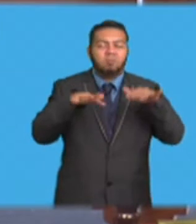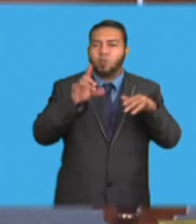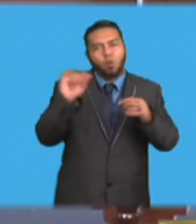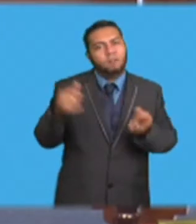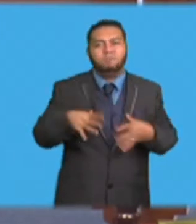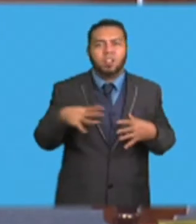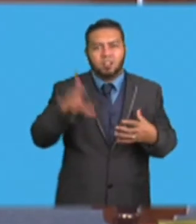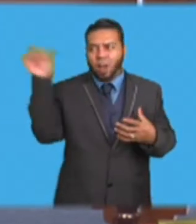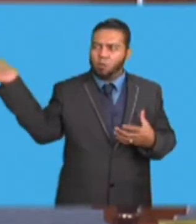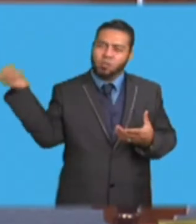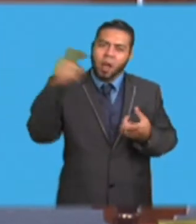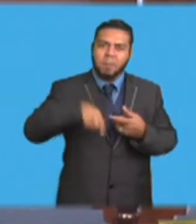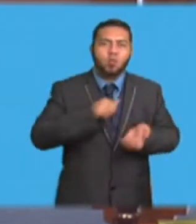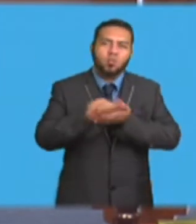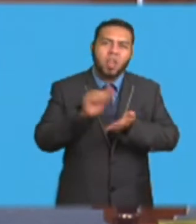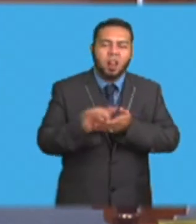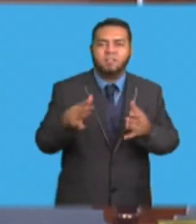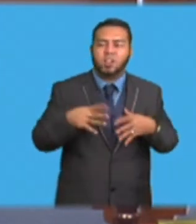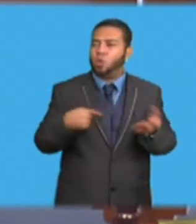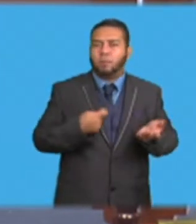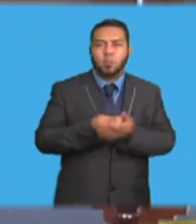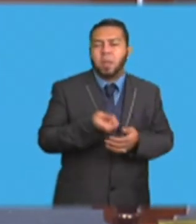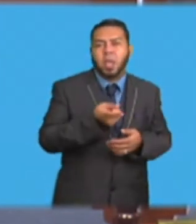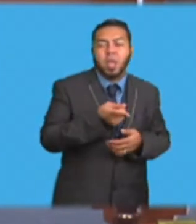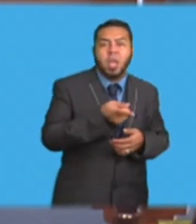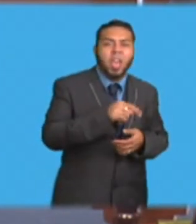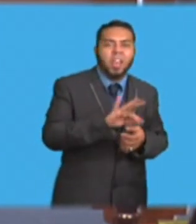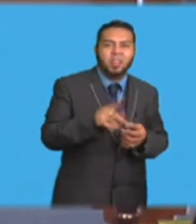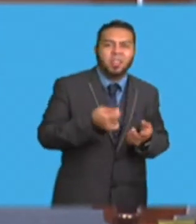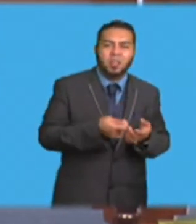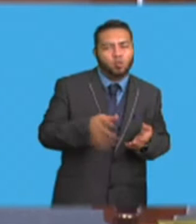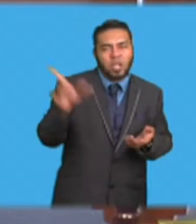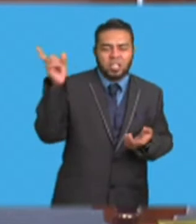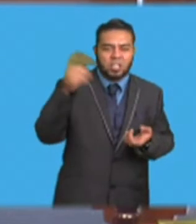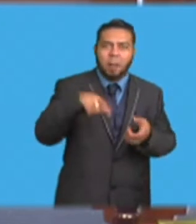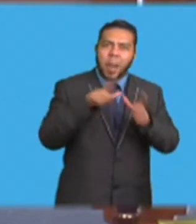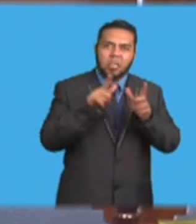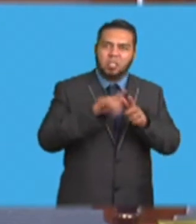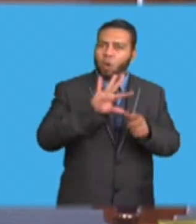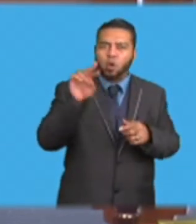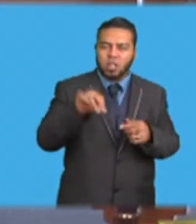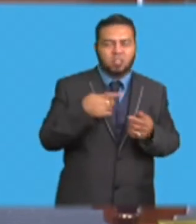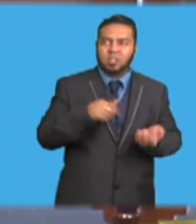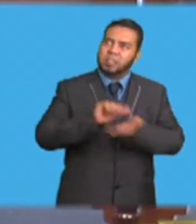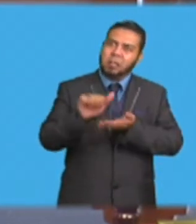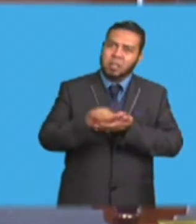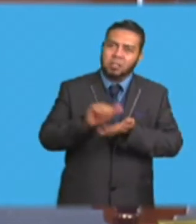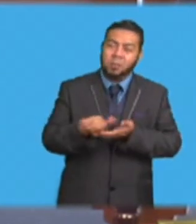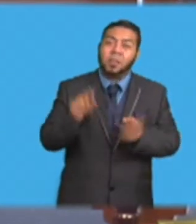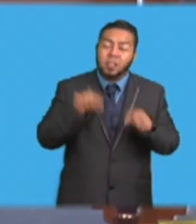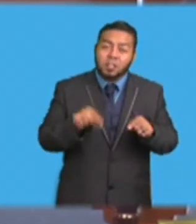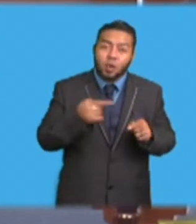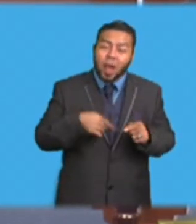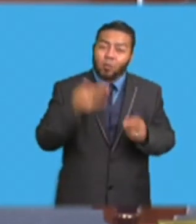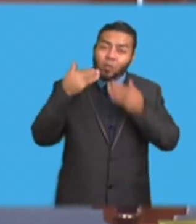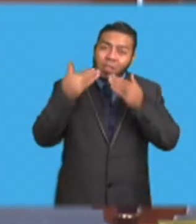consultation with the municipal councils and their market vendors association. On this note, Madam Speaker, may I take this opportunity